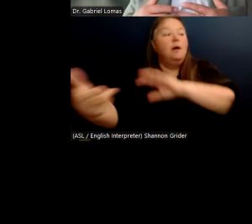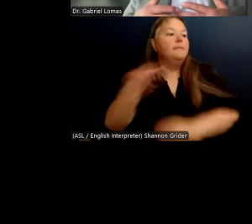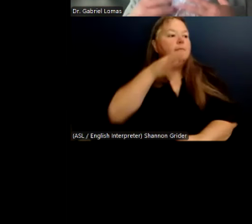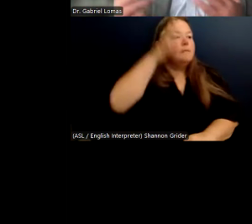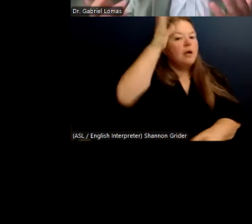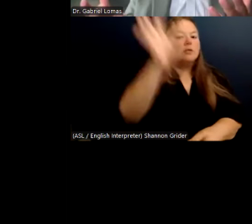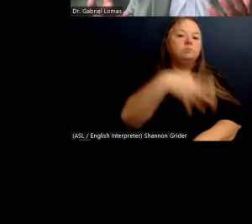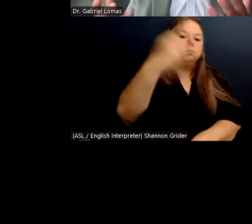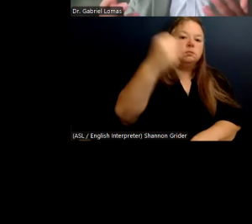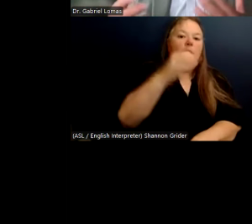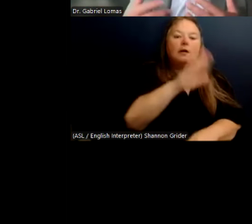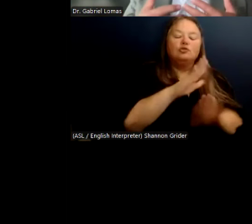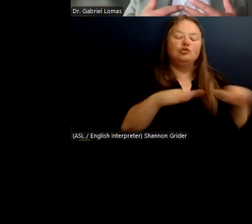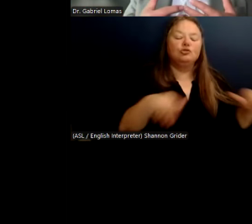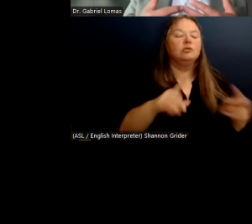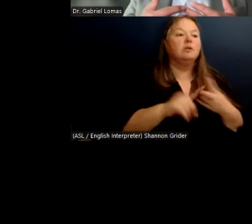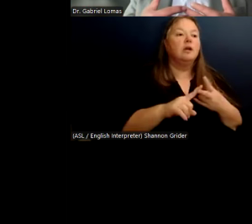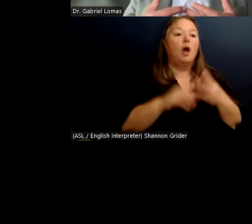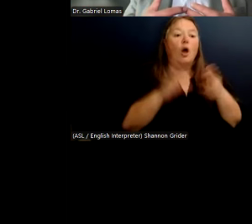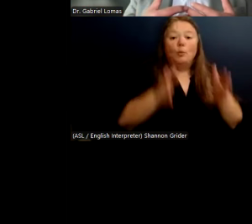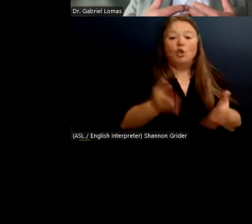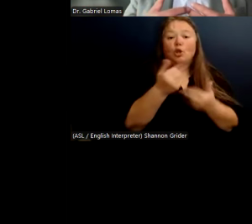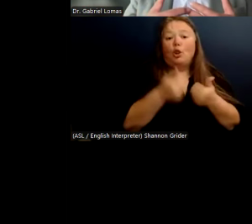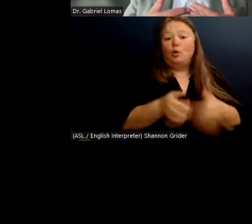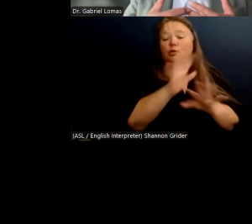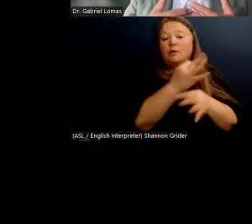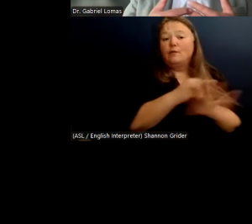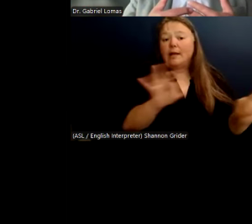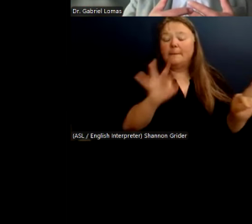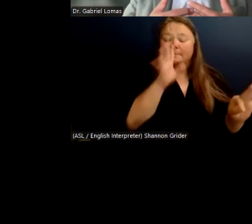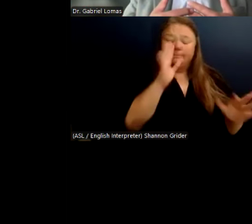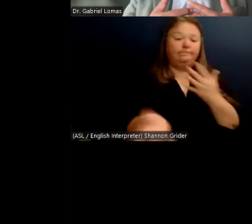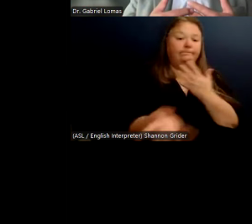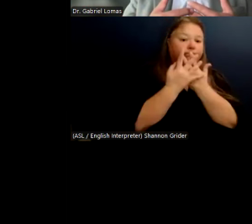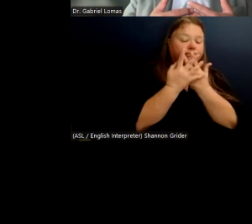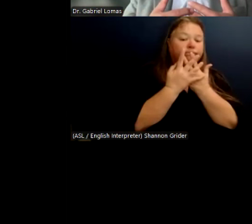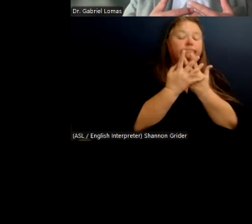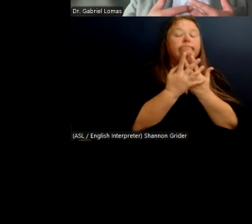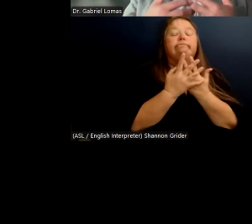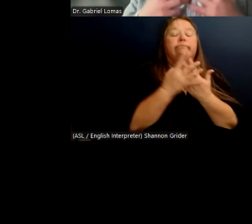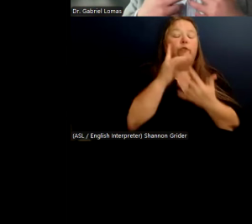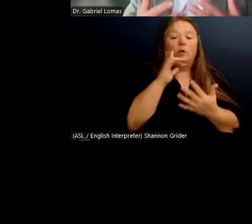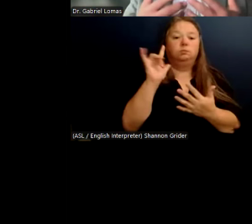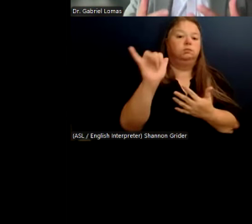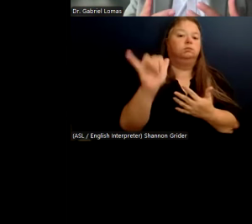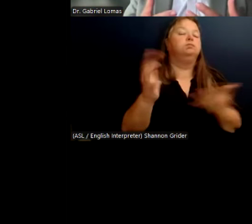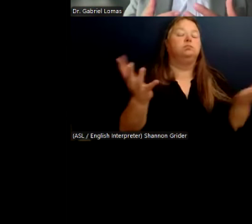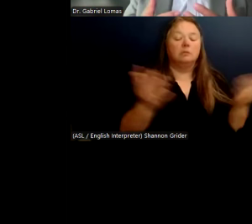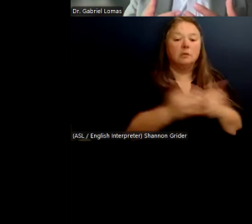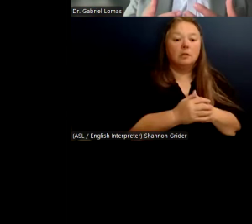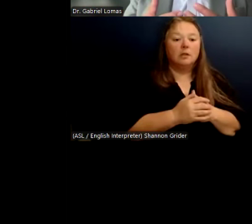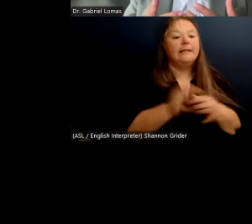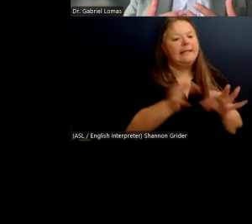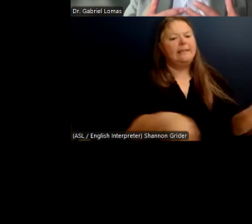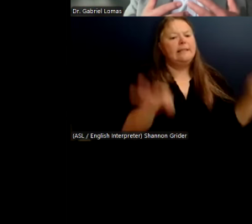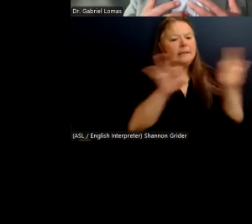or will cause an individual to lose their freedom and maybe locked up and incarcerated. And so it's so important to make